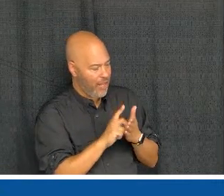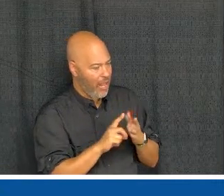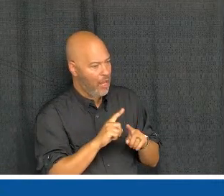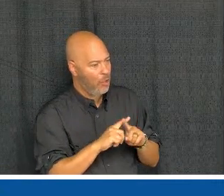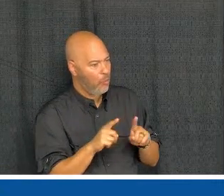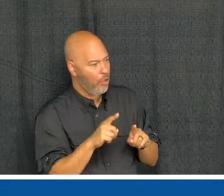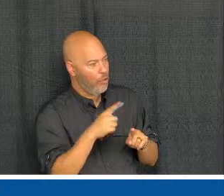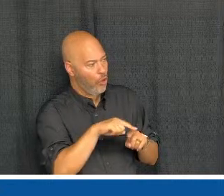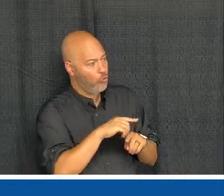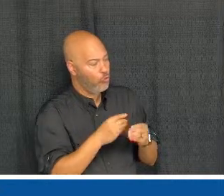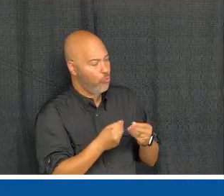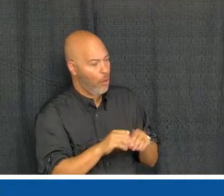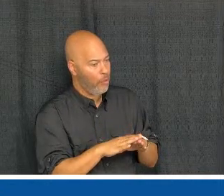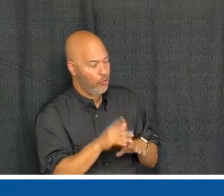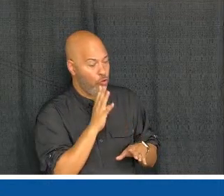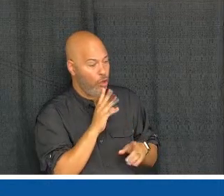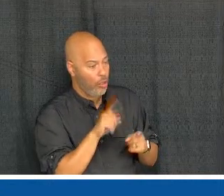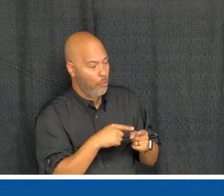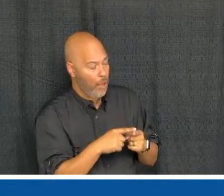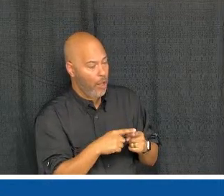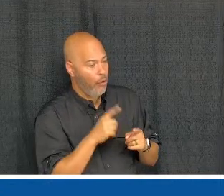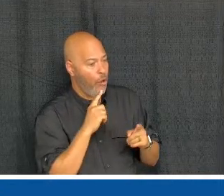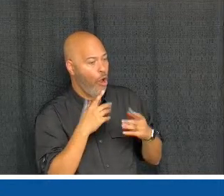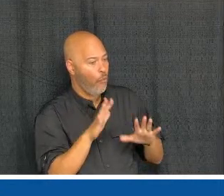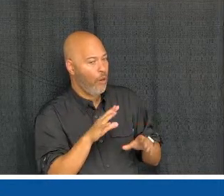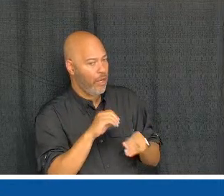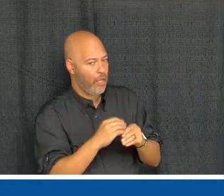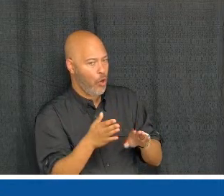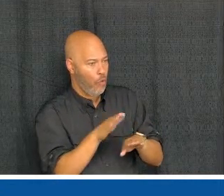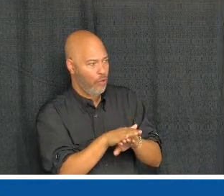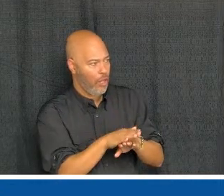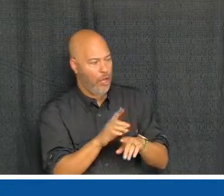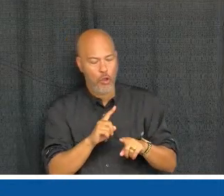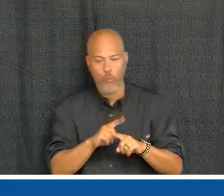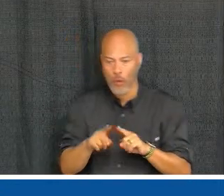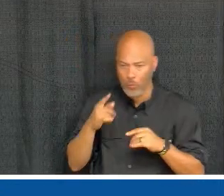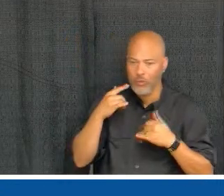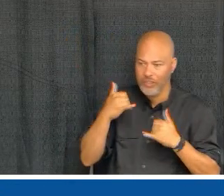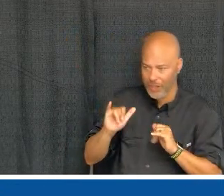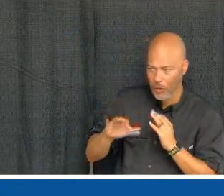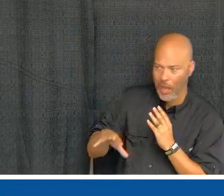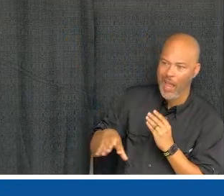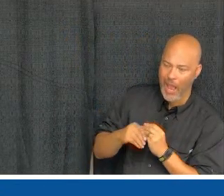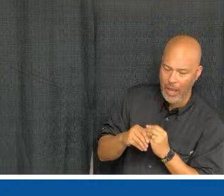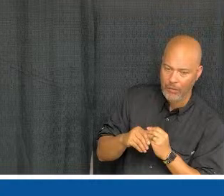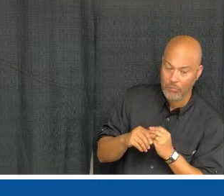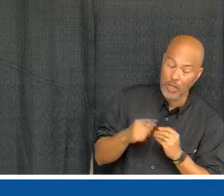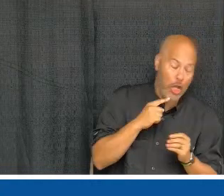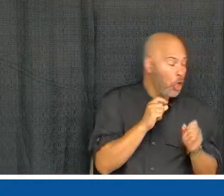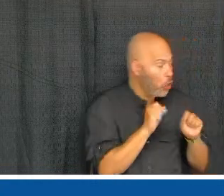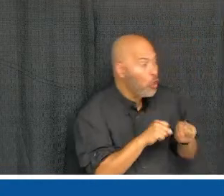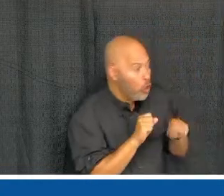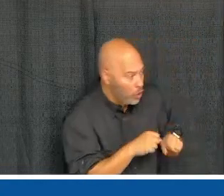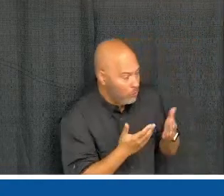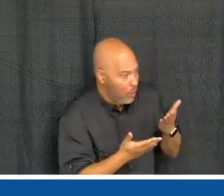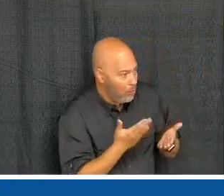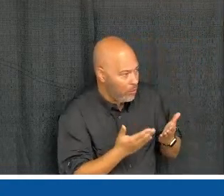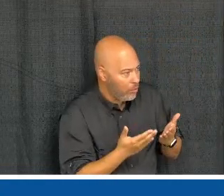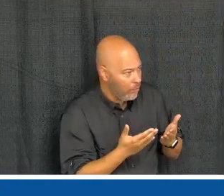there are those properties that you're speaking of are already in an overlay. But it would still add. It could. Yeah. It could still add,